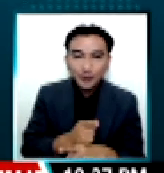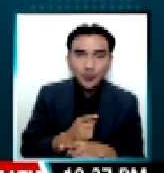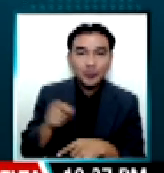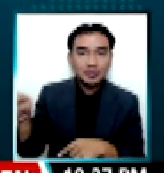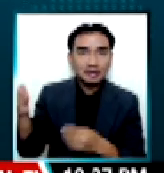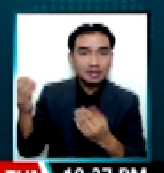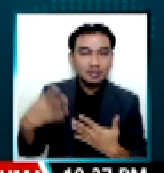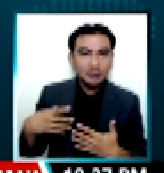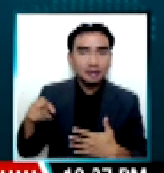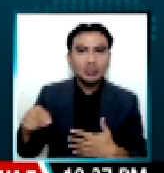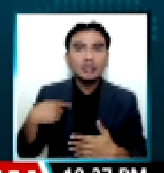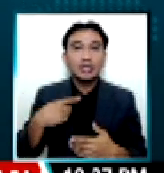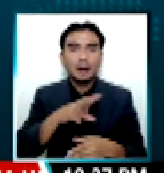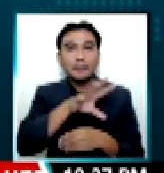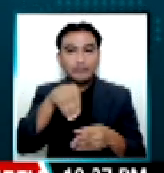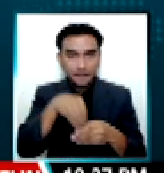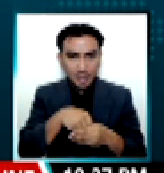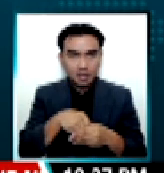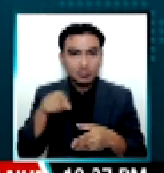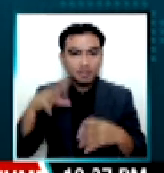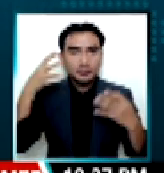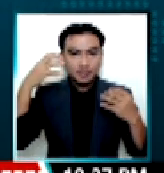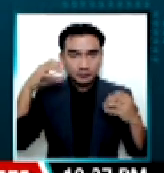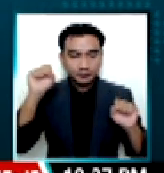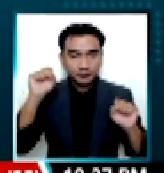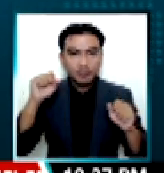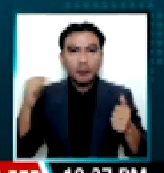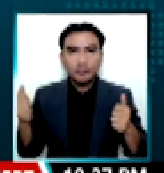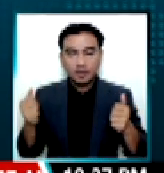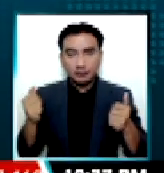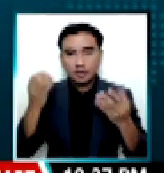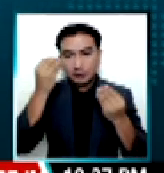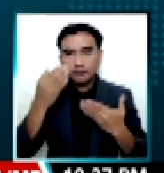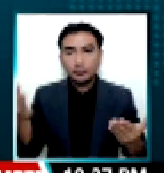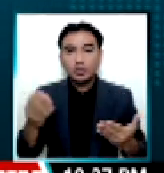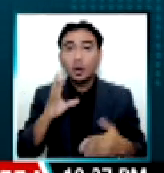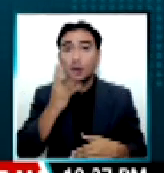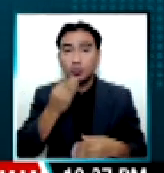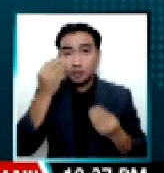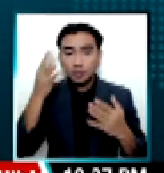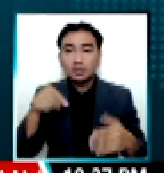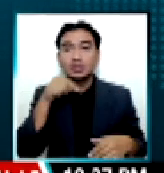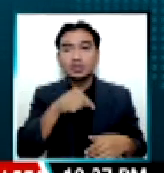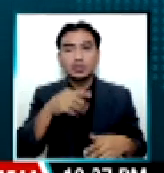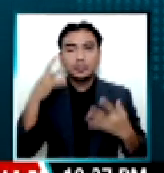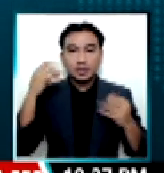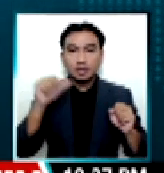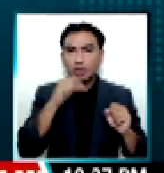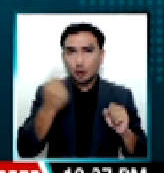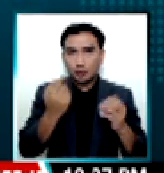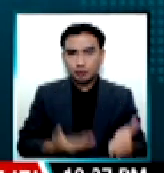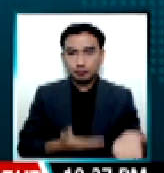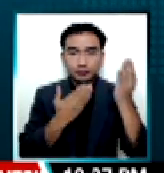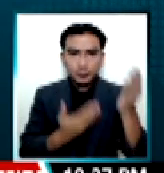of the President issuances. President is nag-uutos niyan. No, hindi yung pilos of recommendatory that they should